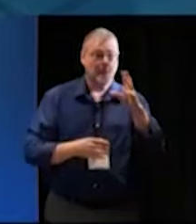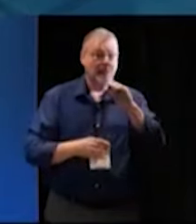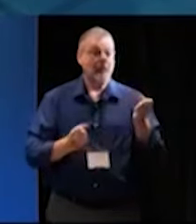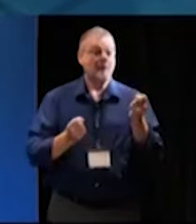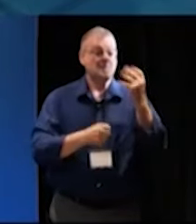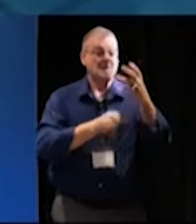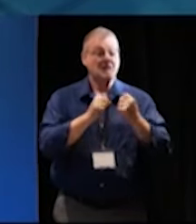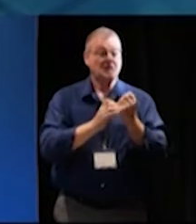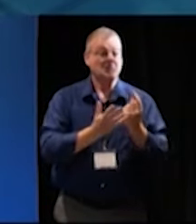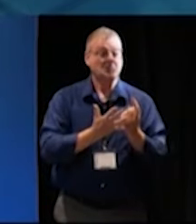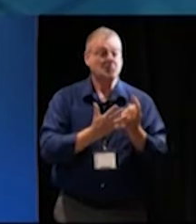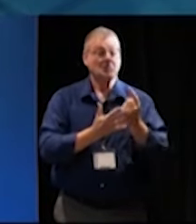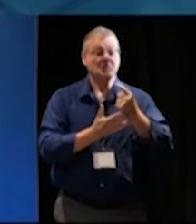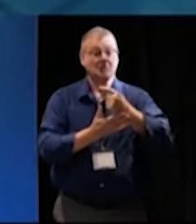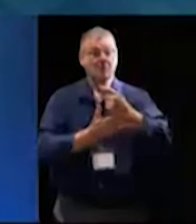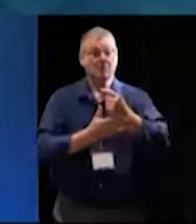later,